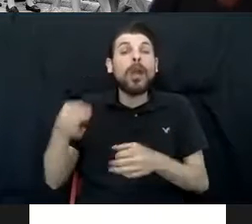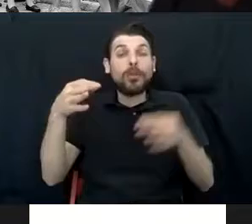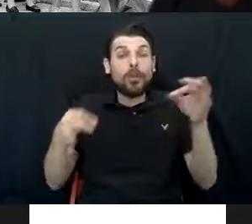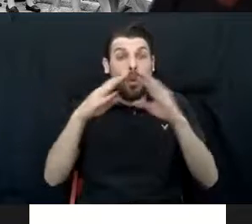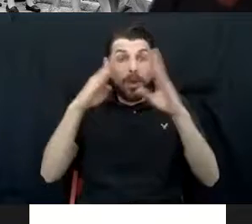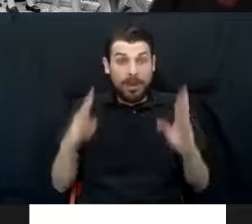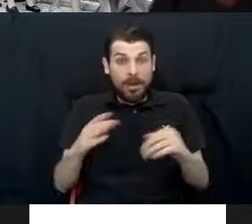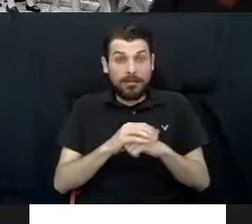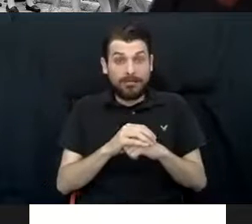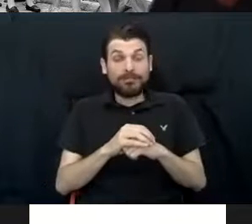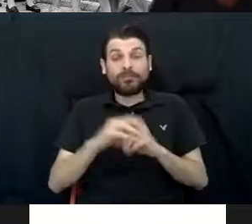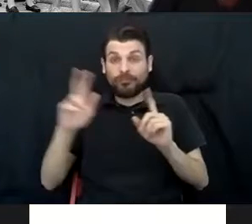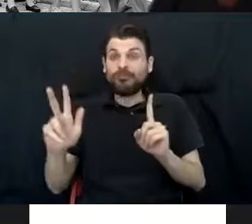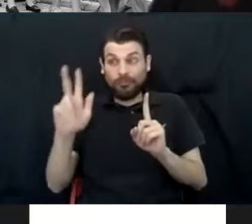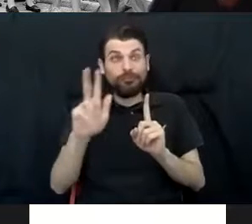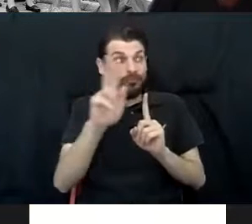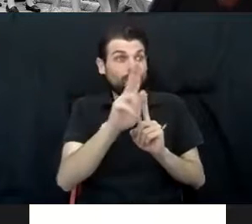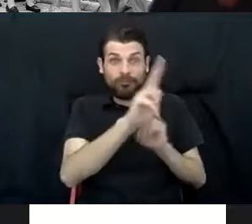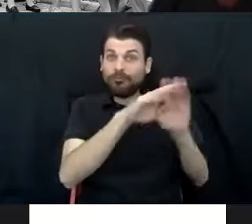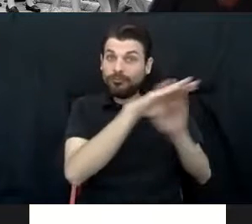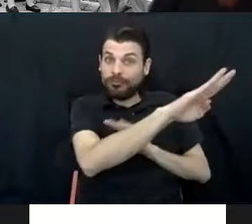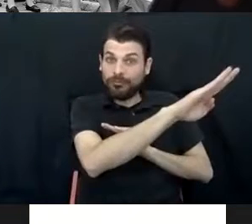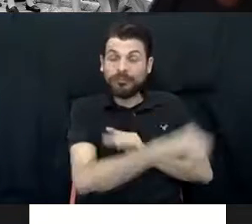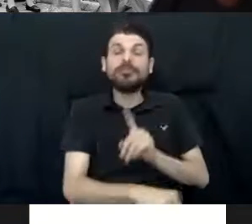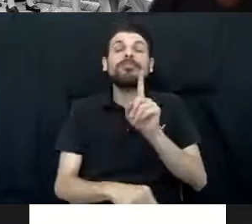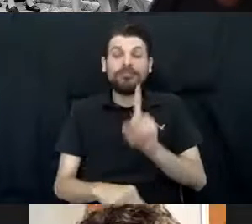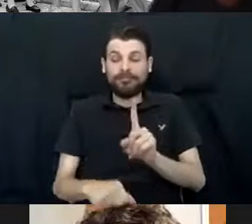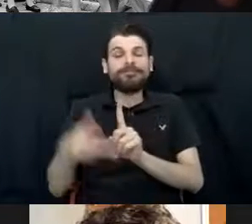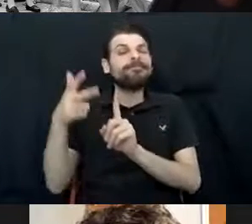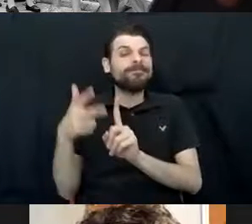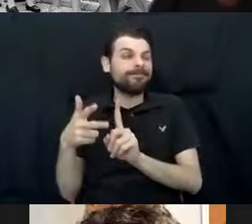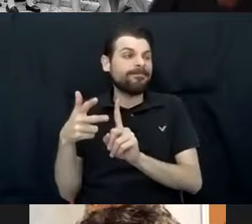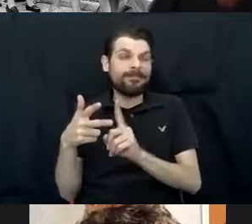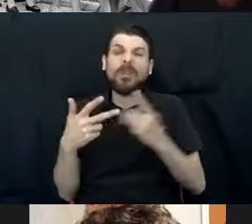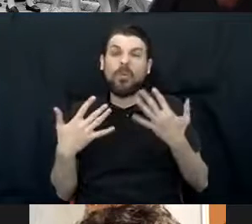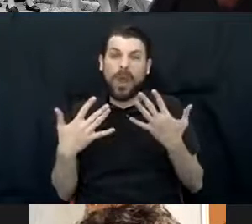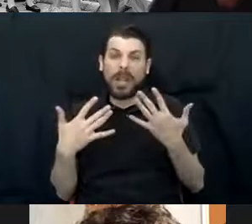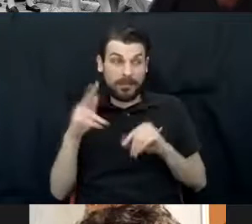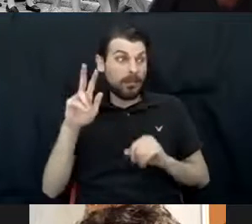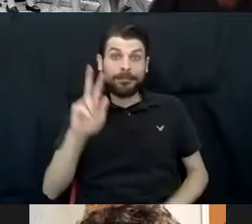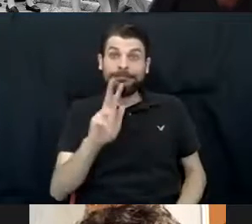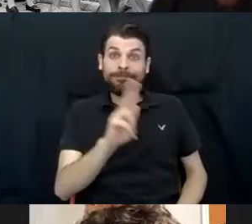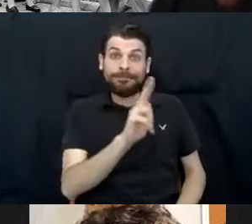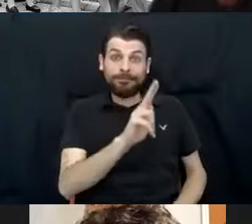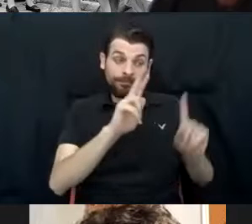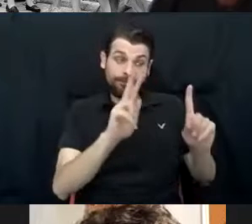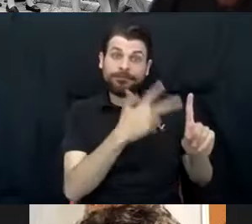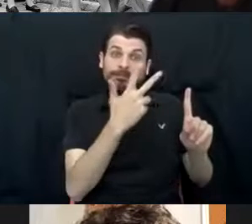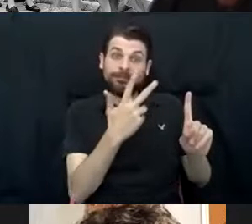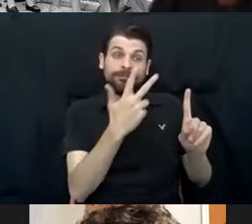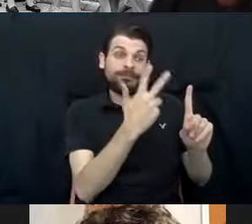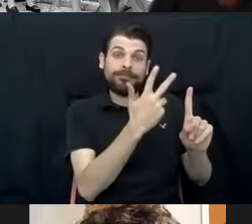car as each woman walked up to the white registrar and said, "I want to vote."